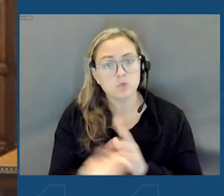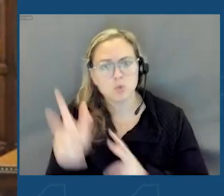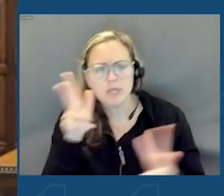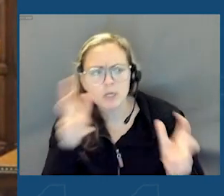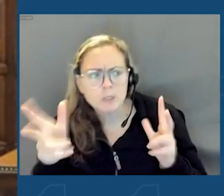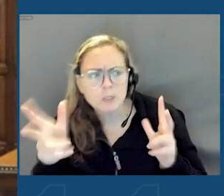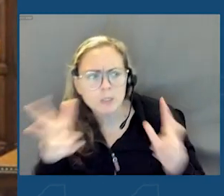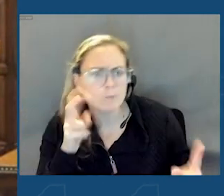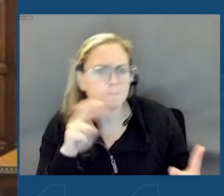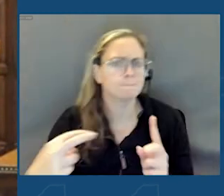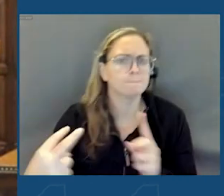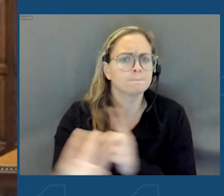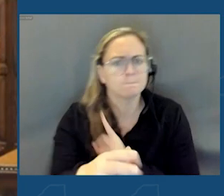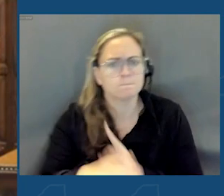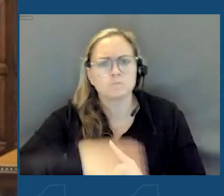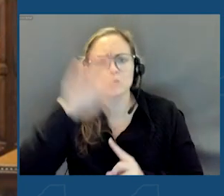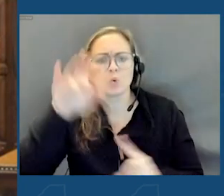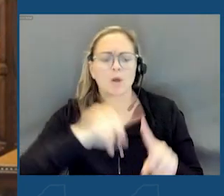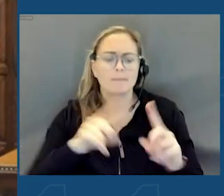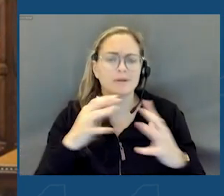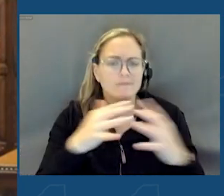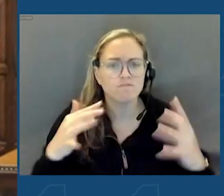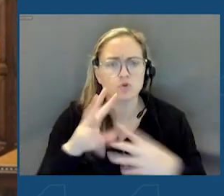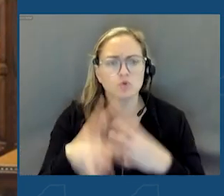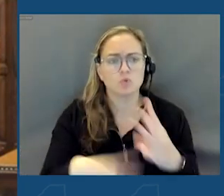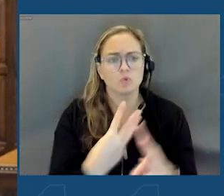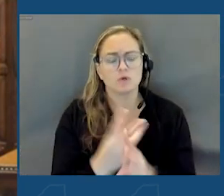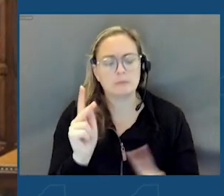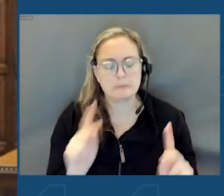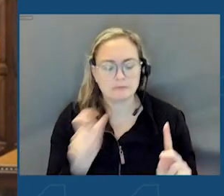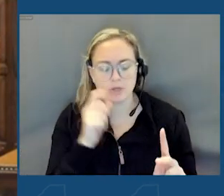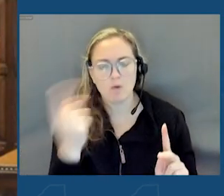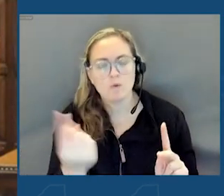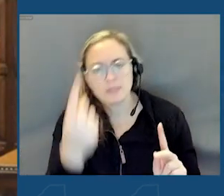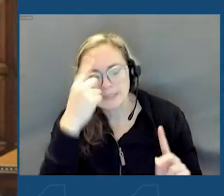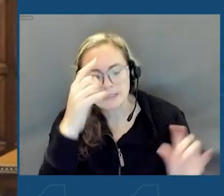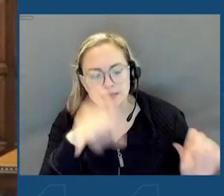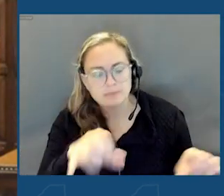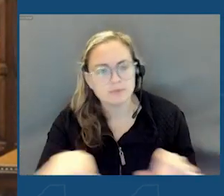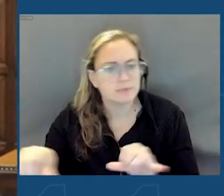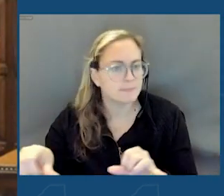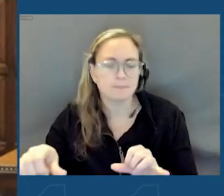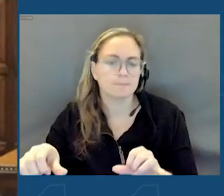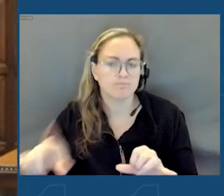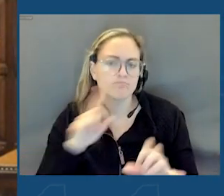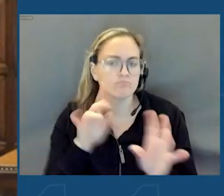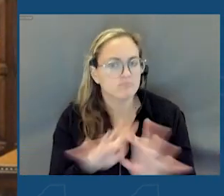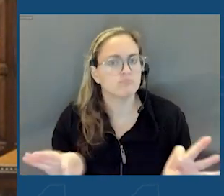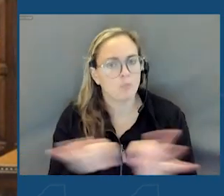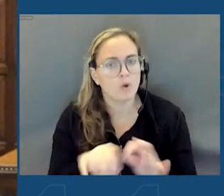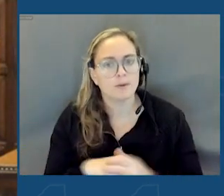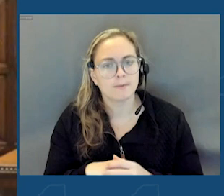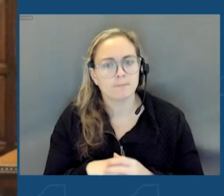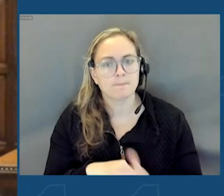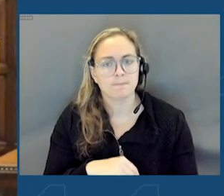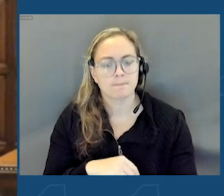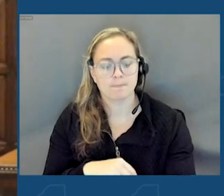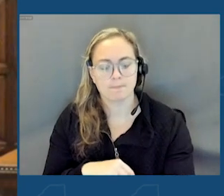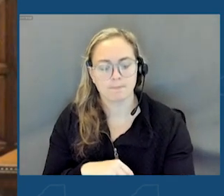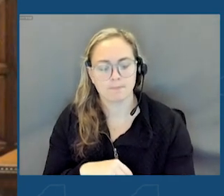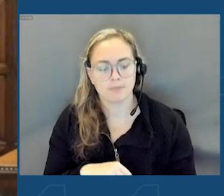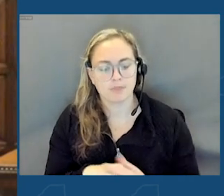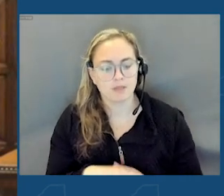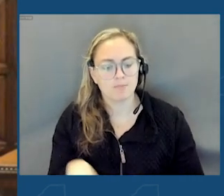and grow up in a diverse world where people are not always thinking the same way. And I think that was an important part of who you